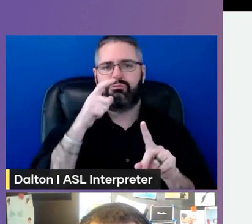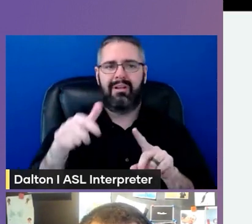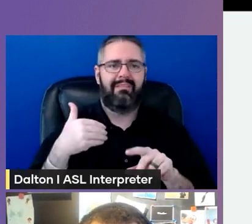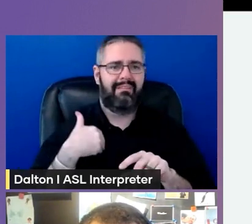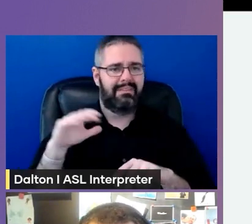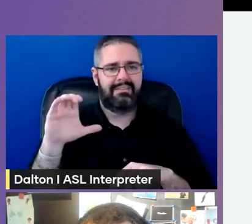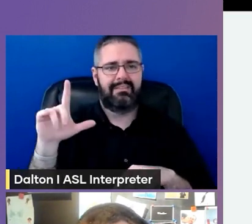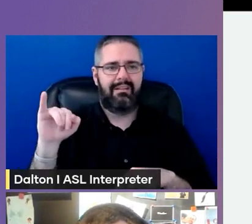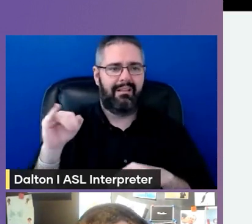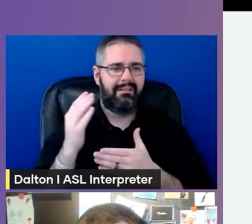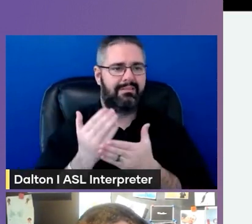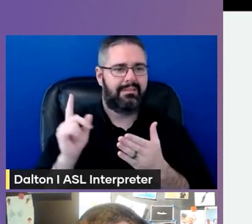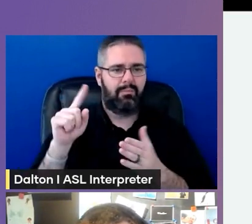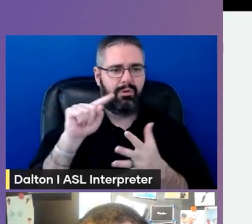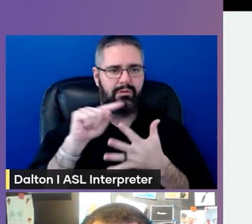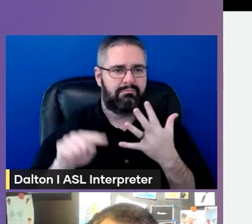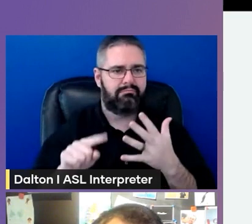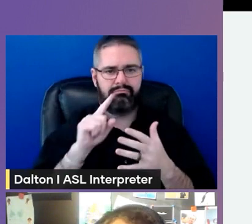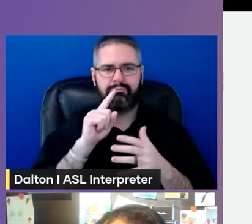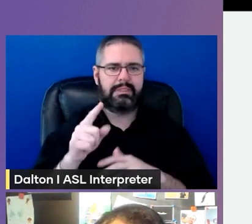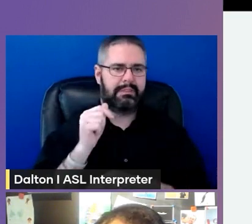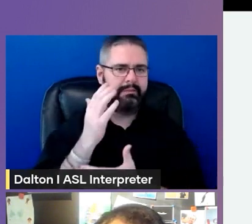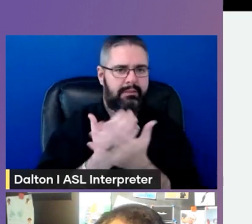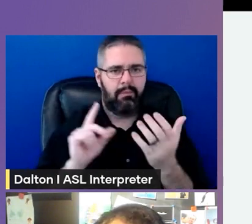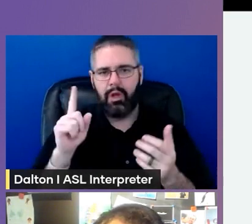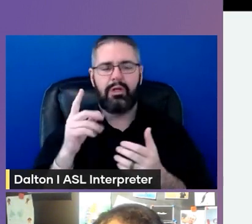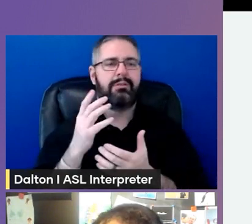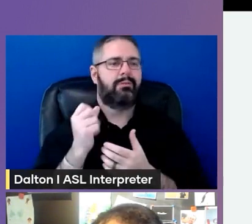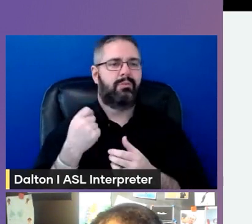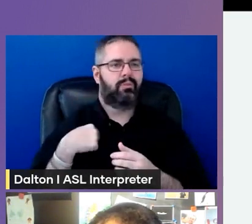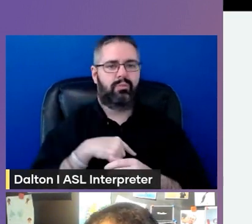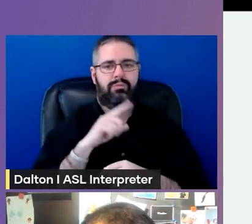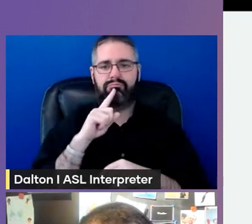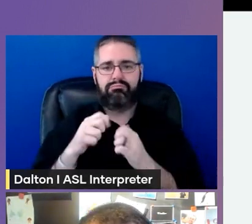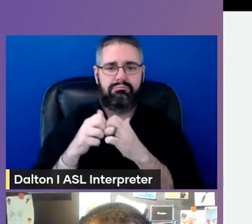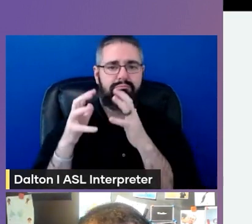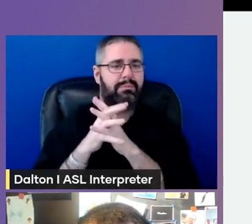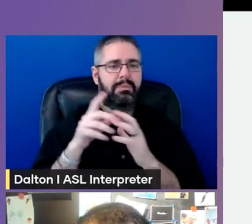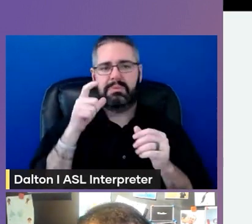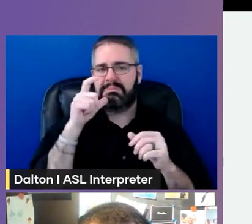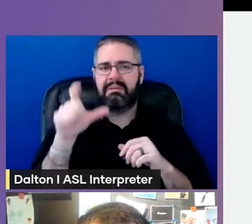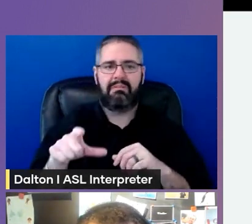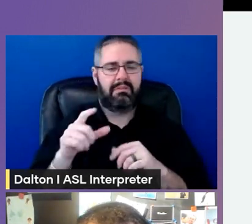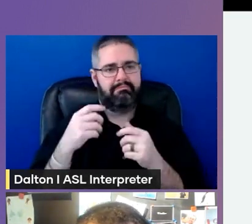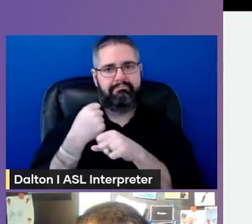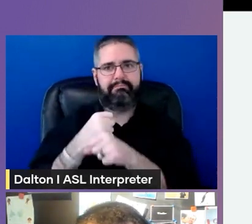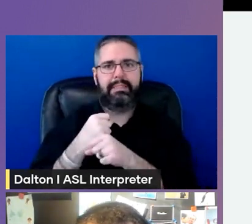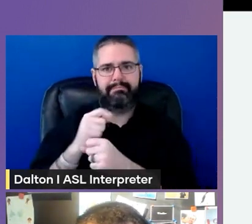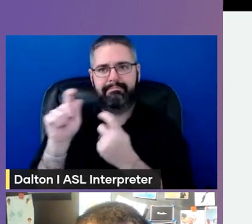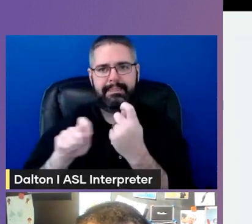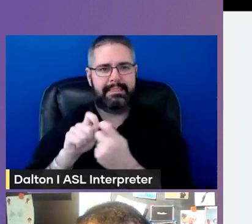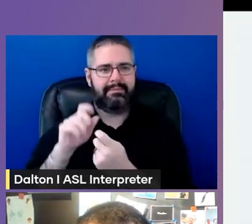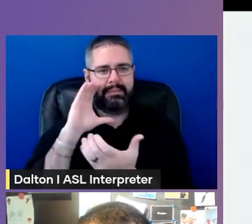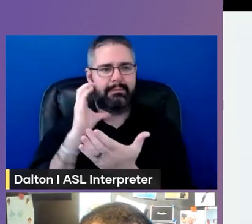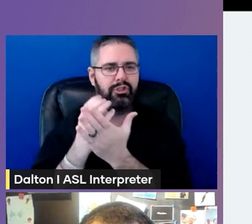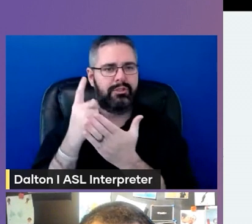CLI somewhere, Seaplane CLI somewhere. So we don't have to build a custom image for